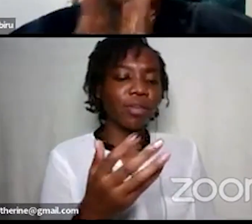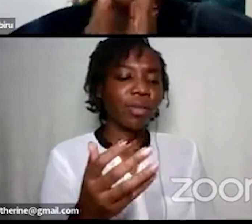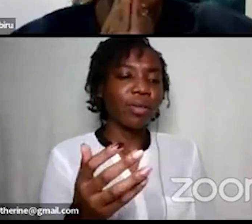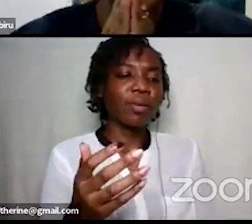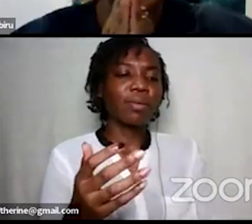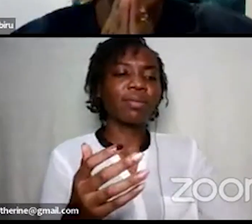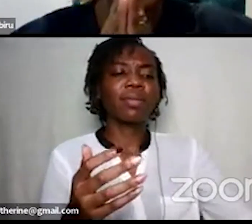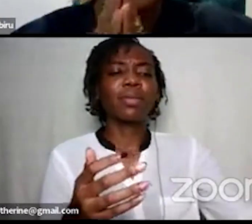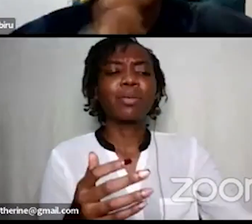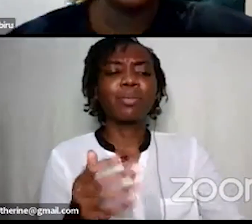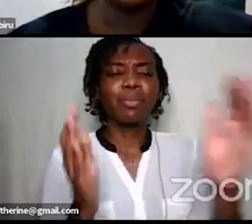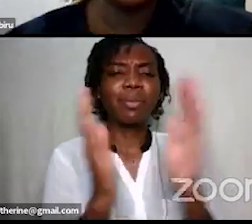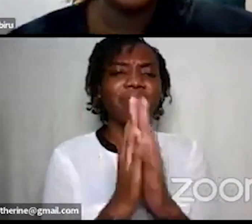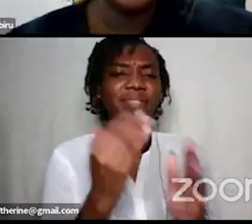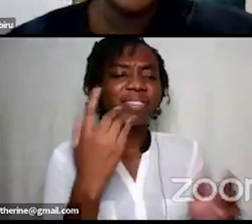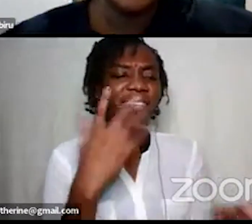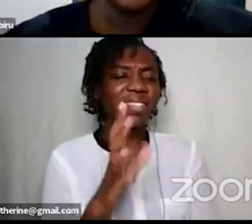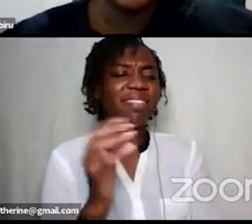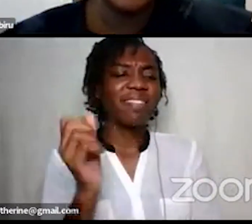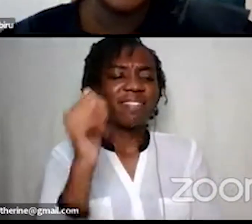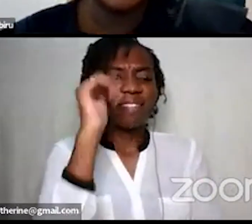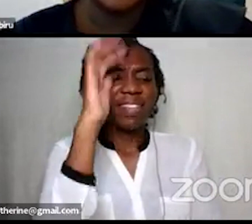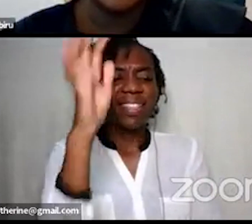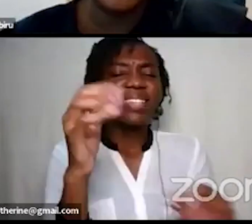Spirit. Thank you so much.